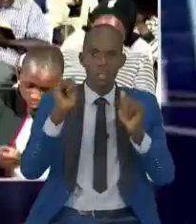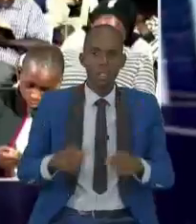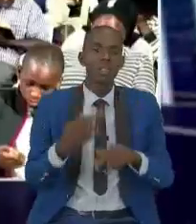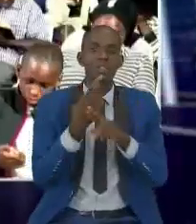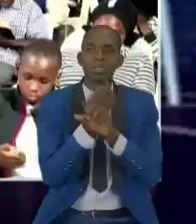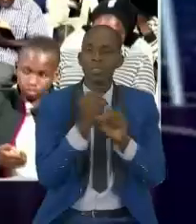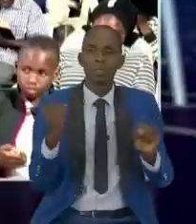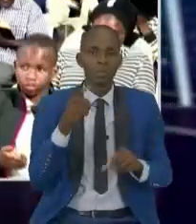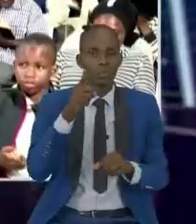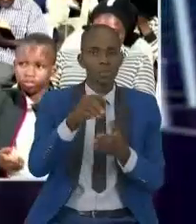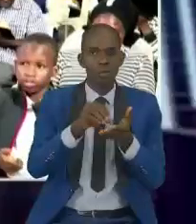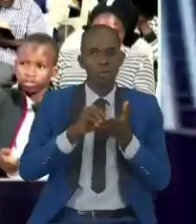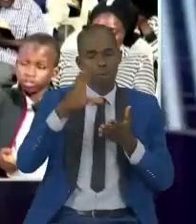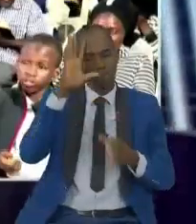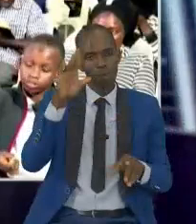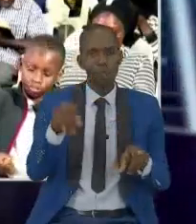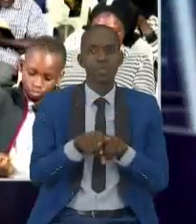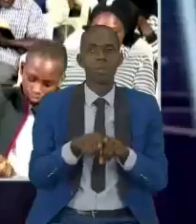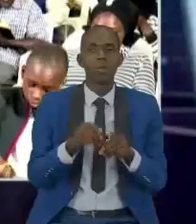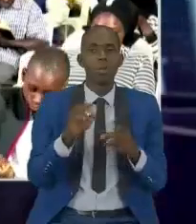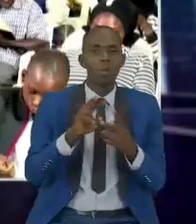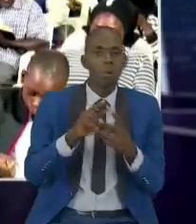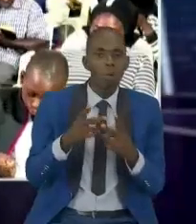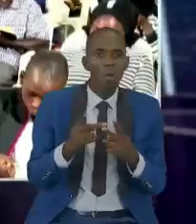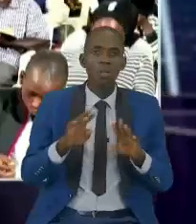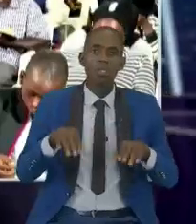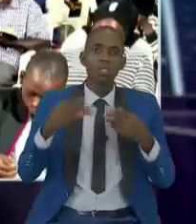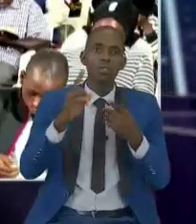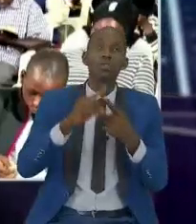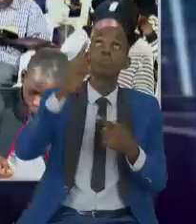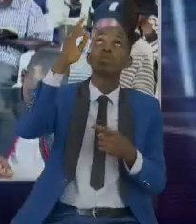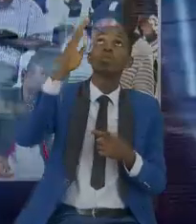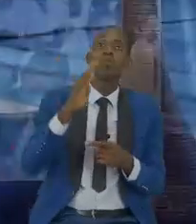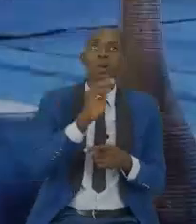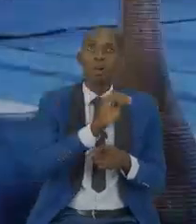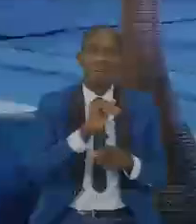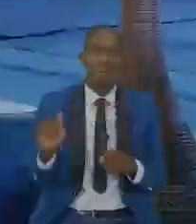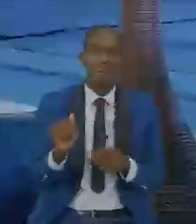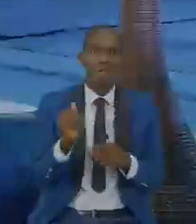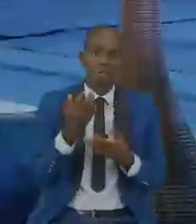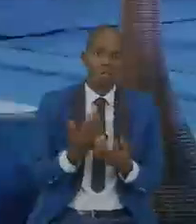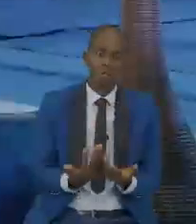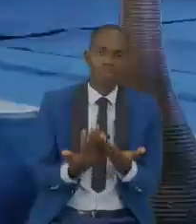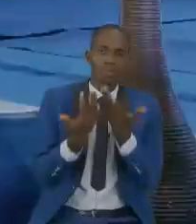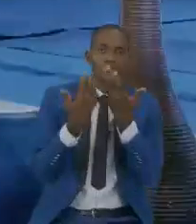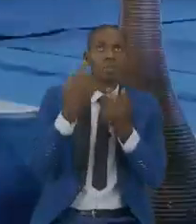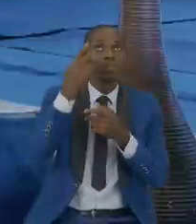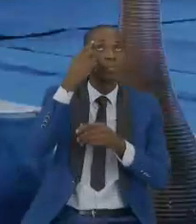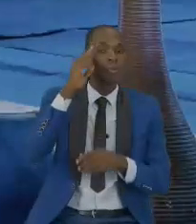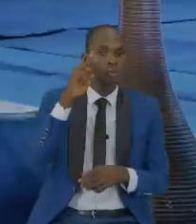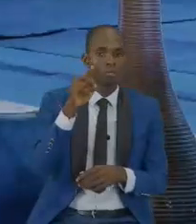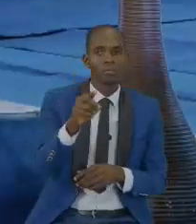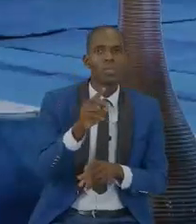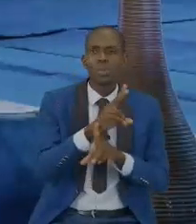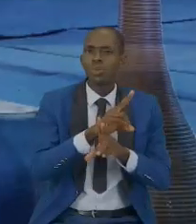his brother, nor give to God a ransom for him. Nobody could